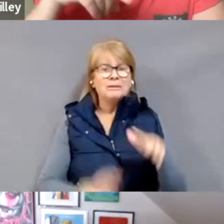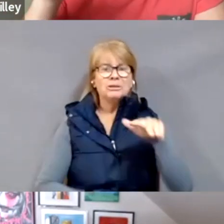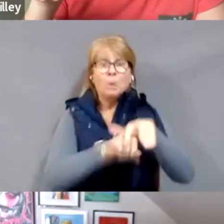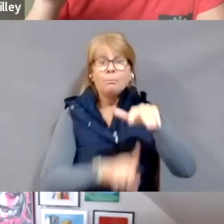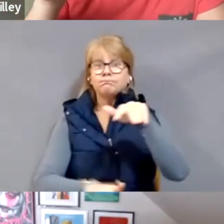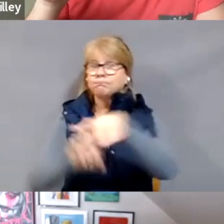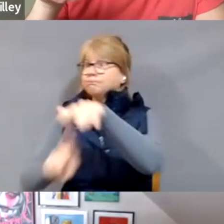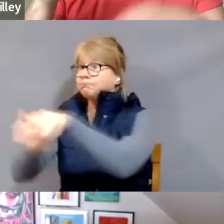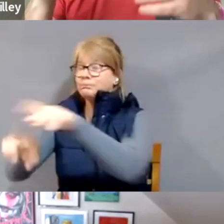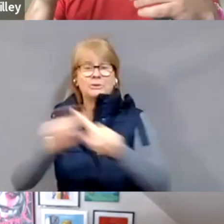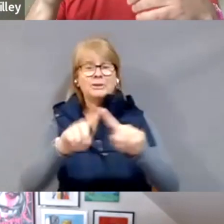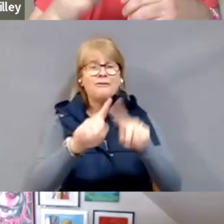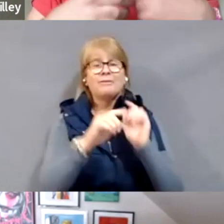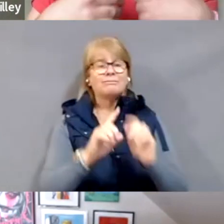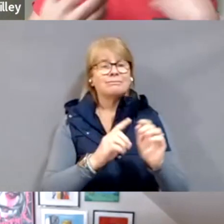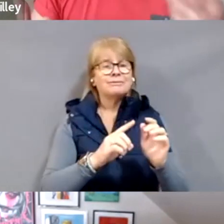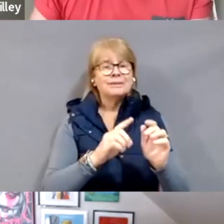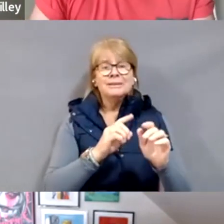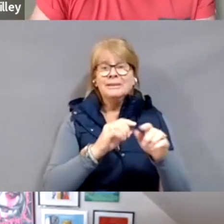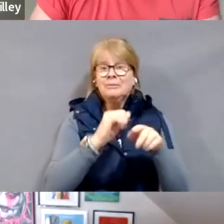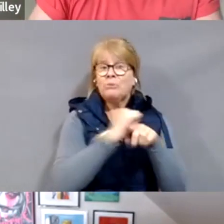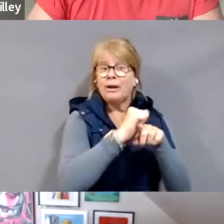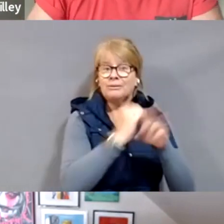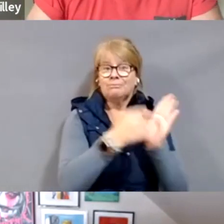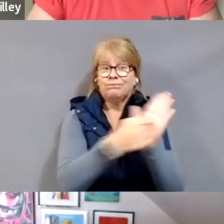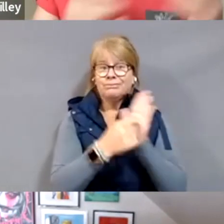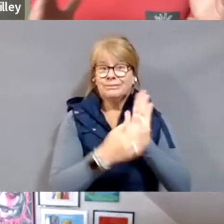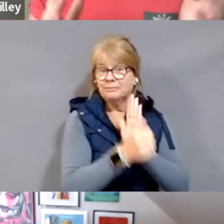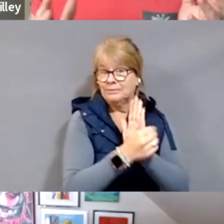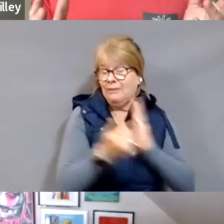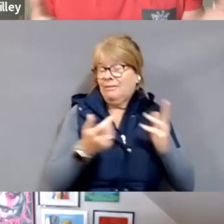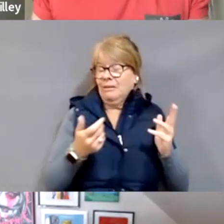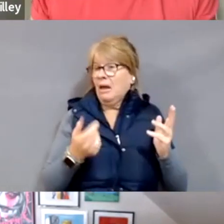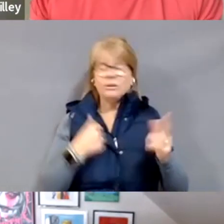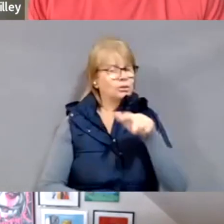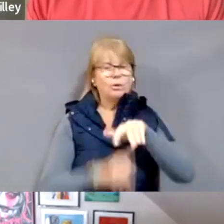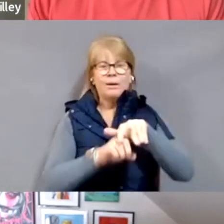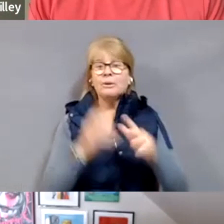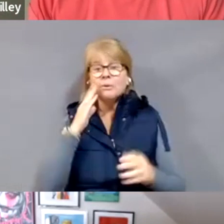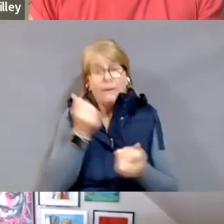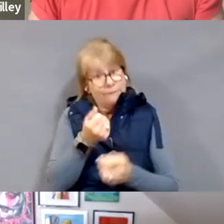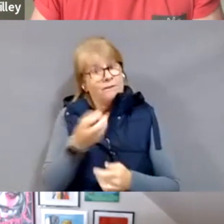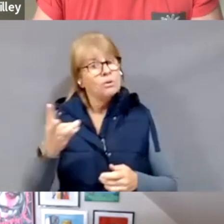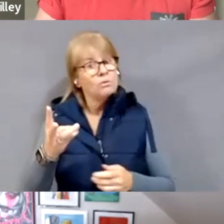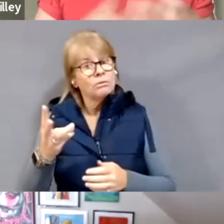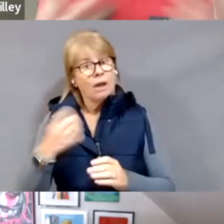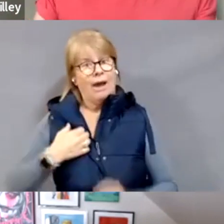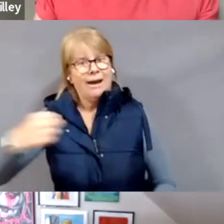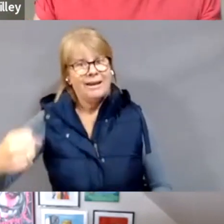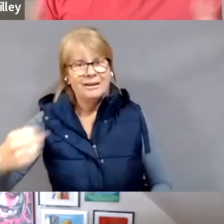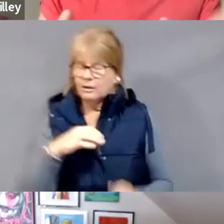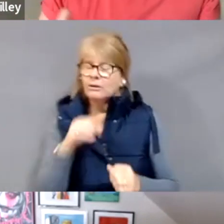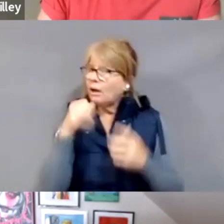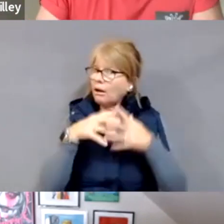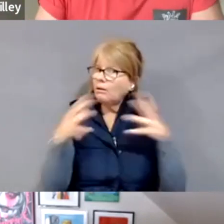a lot of auditions. And then it was the only way at that time that, even though I got a few shows because of that, I didn't get a lot